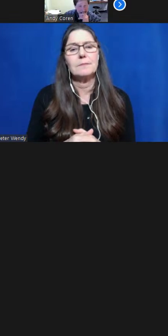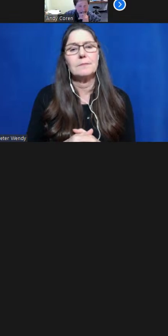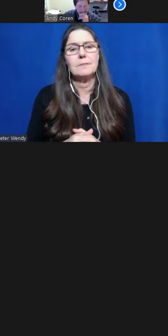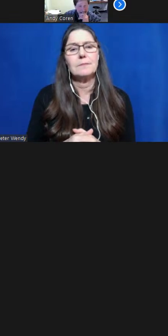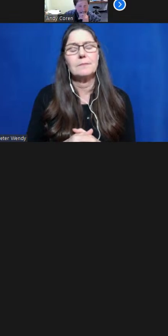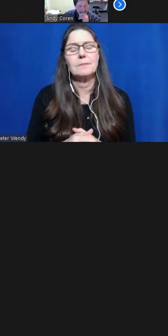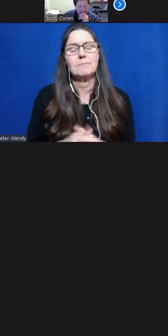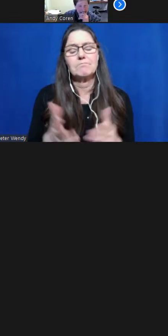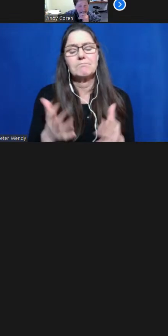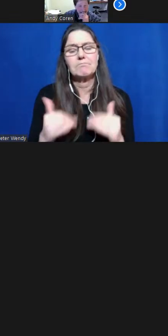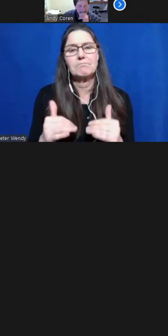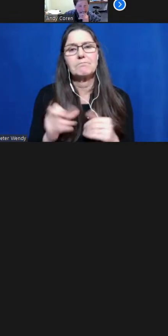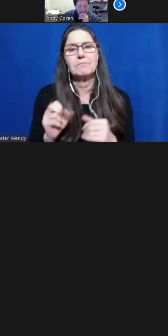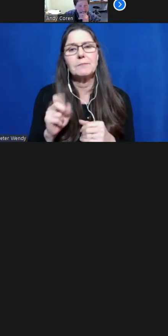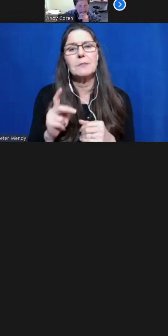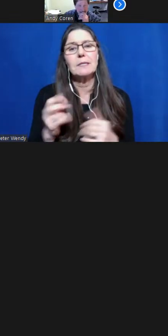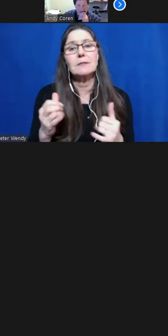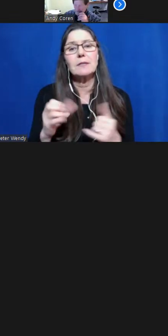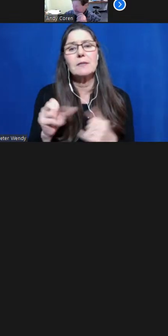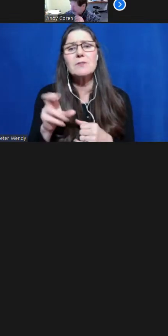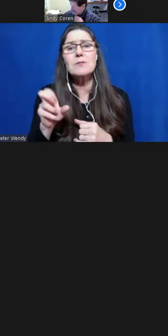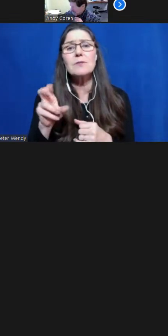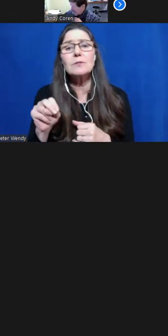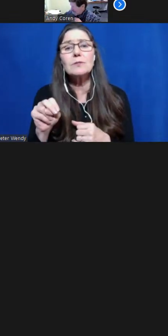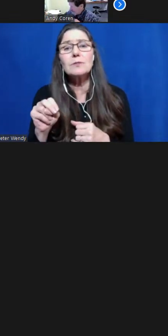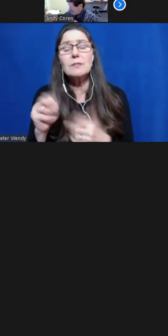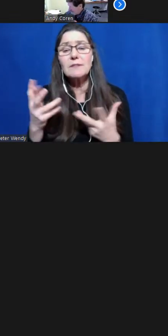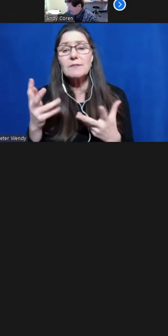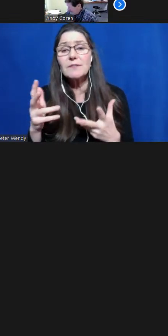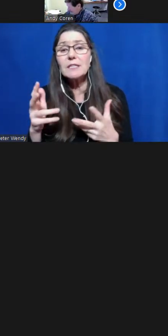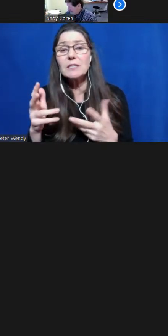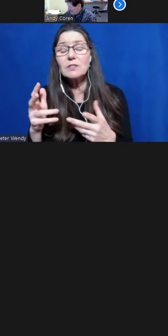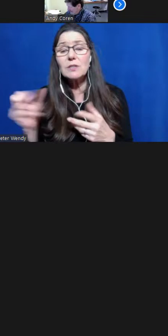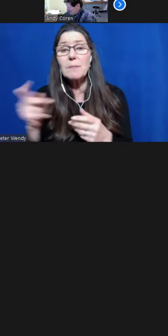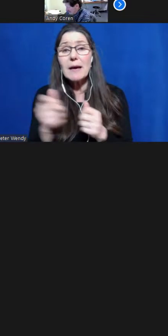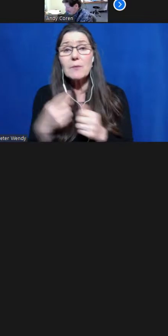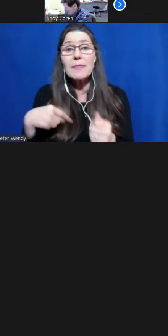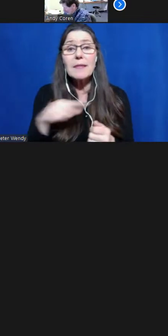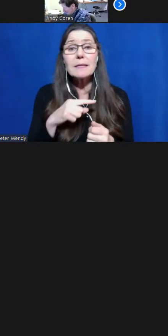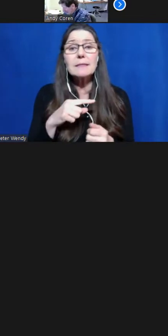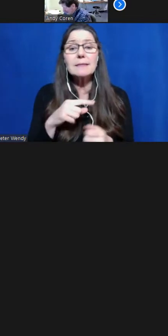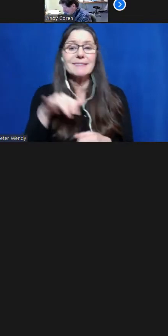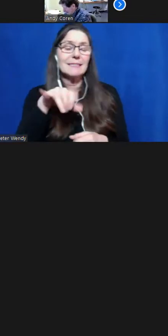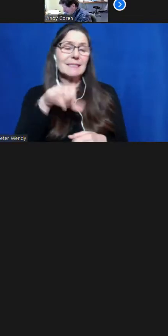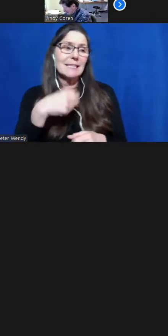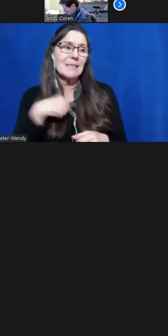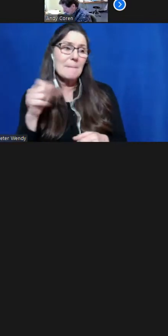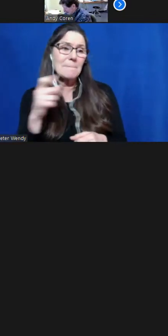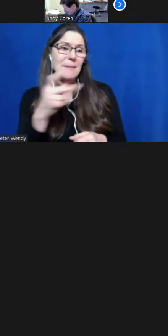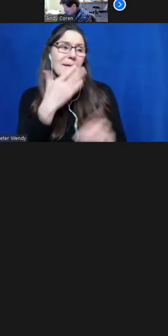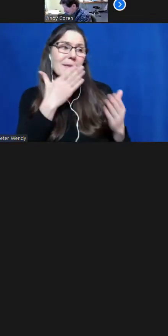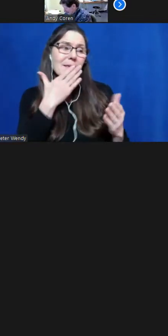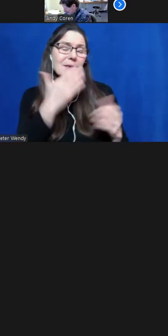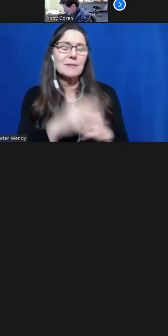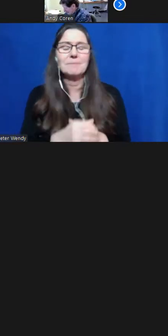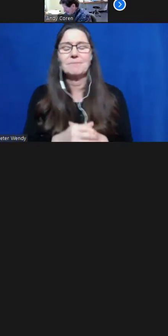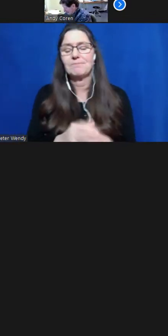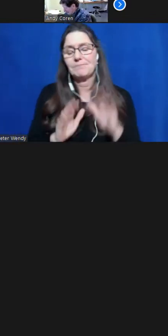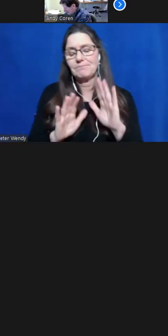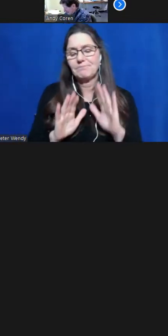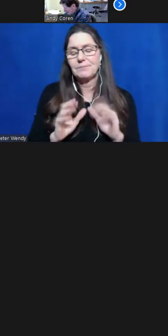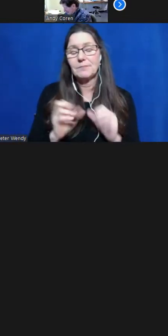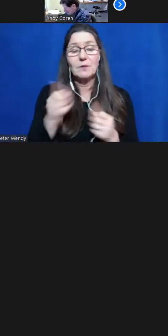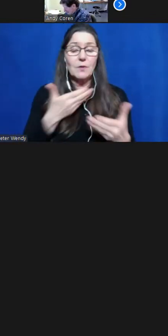All right. And Susan, did I see that you unmuted? Are you back with us? I'm back. Thank you. Great, great. Okay, go